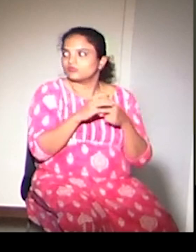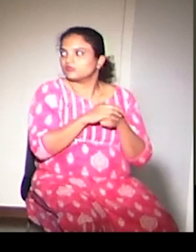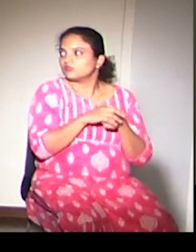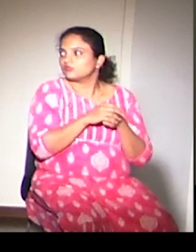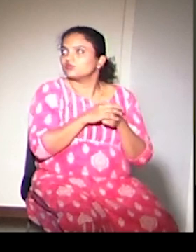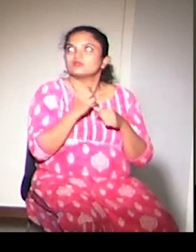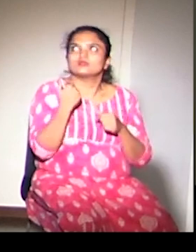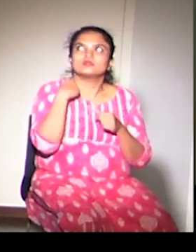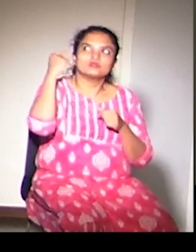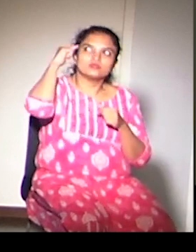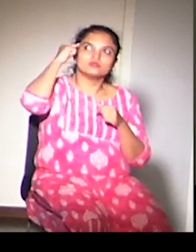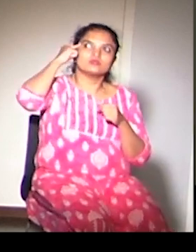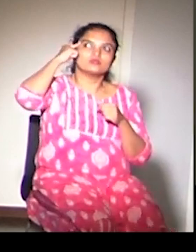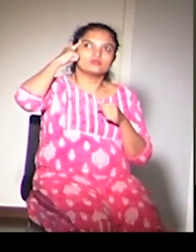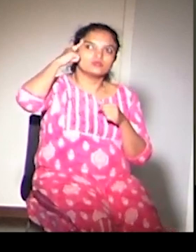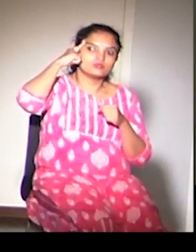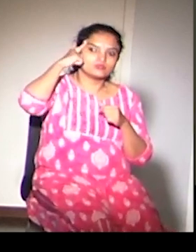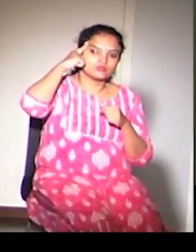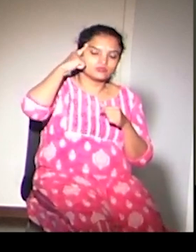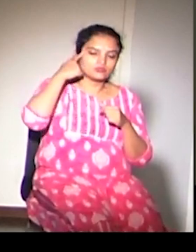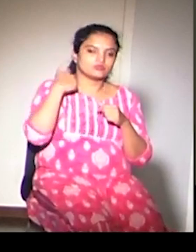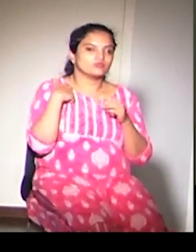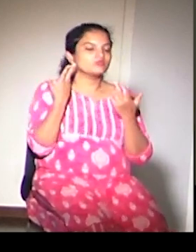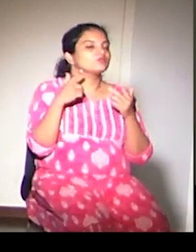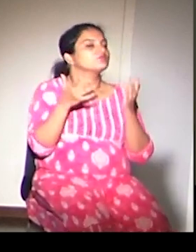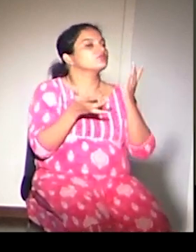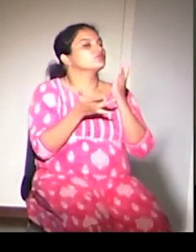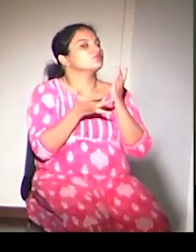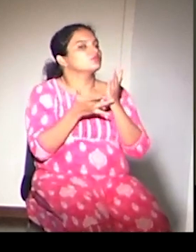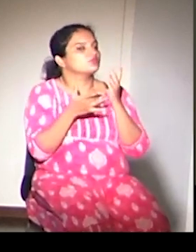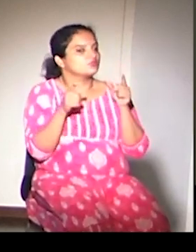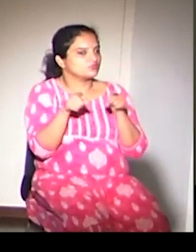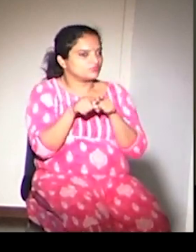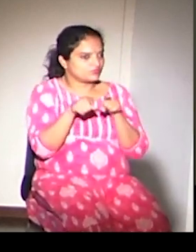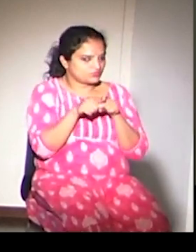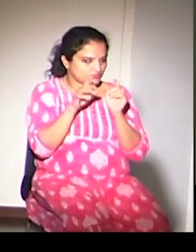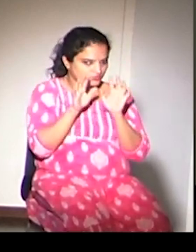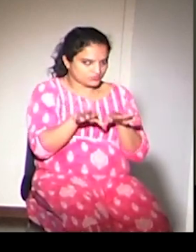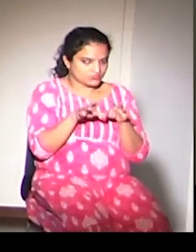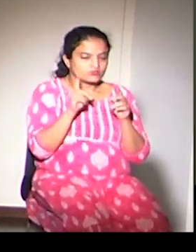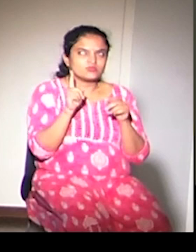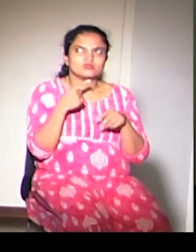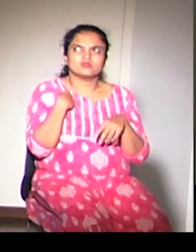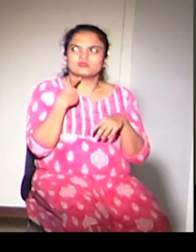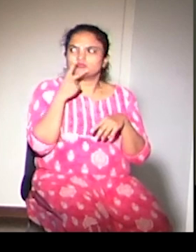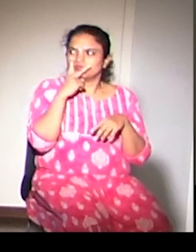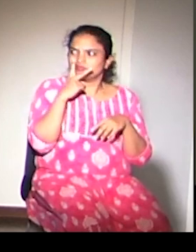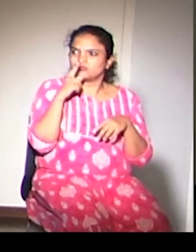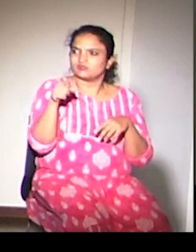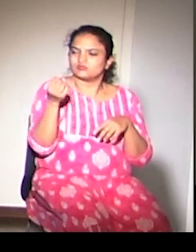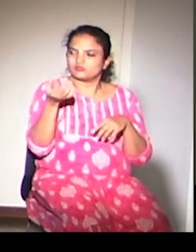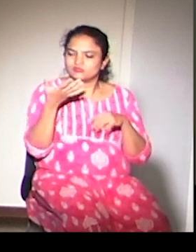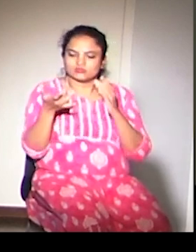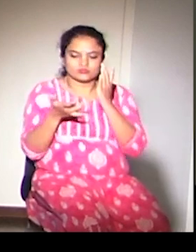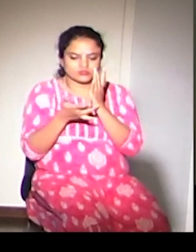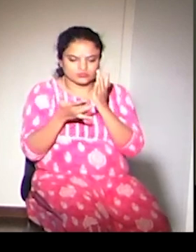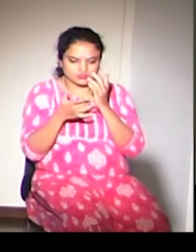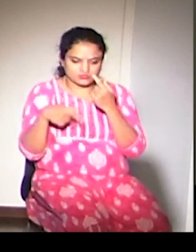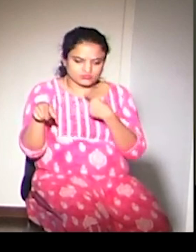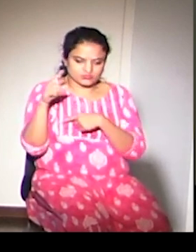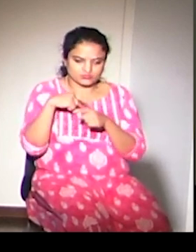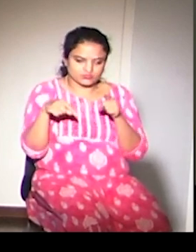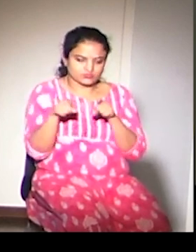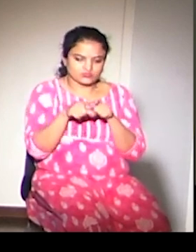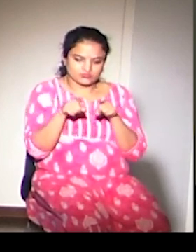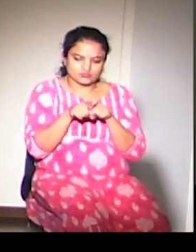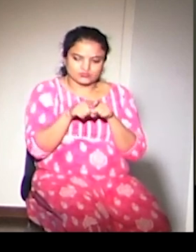I think you know, it was obviously a new technology. Well, I say it was a new technology in India, but in fact we do have